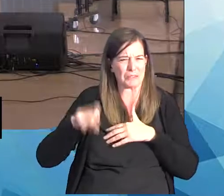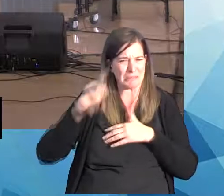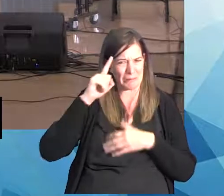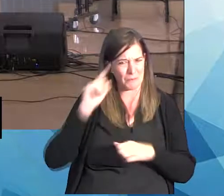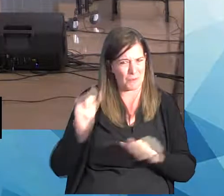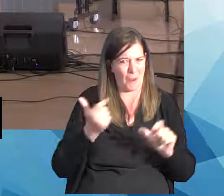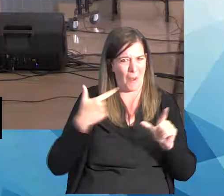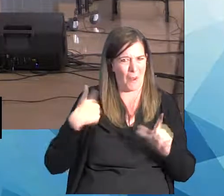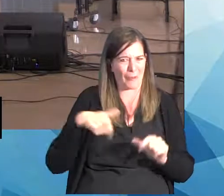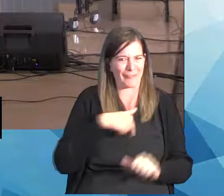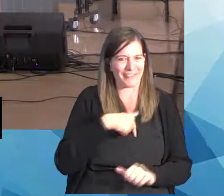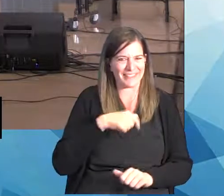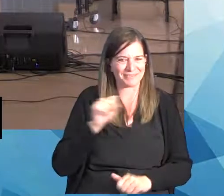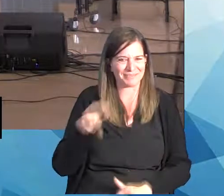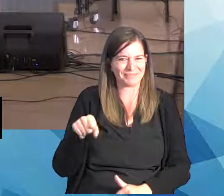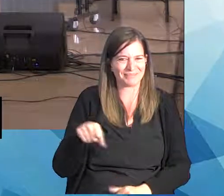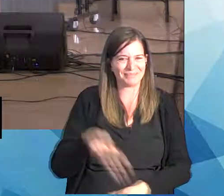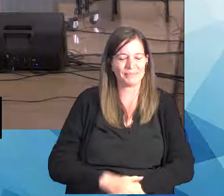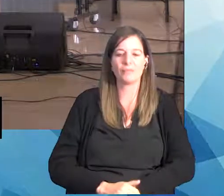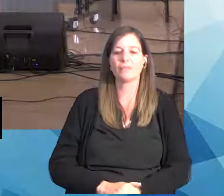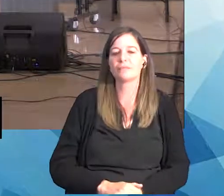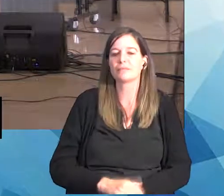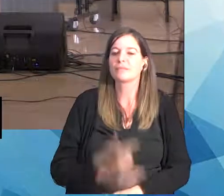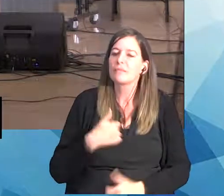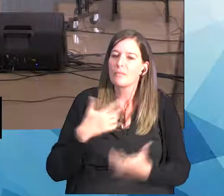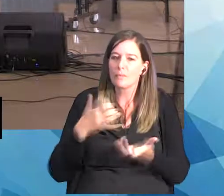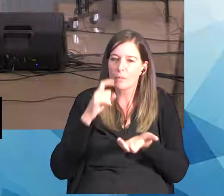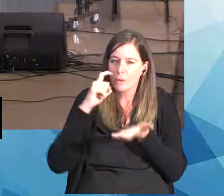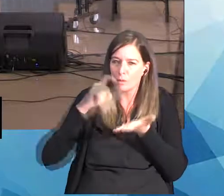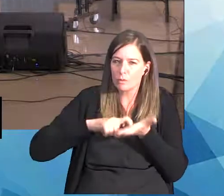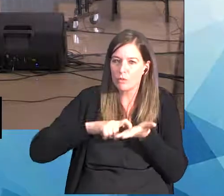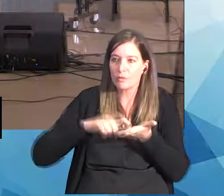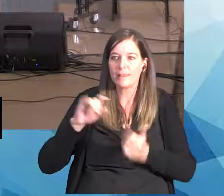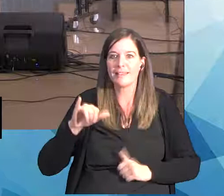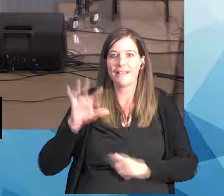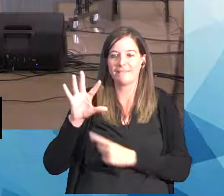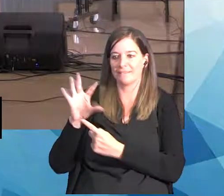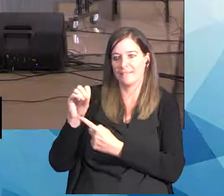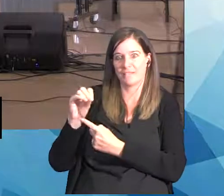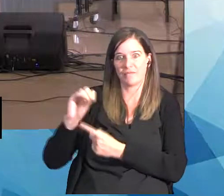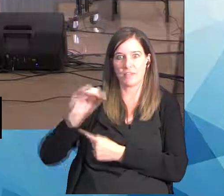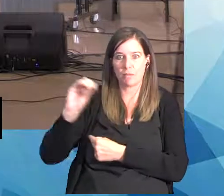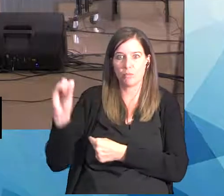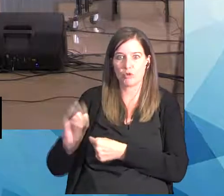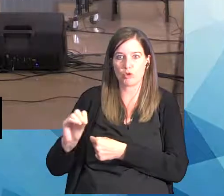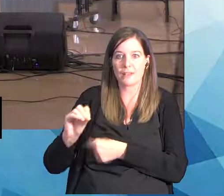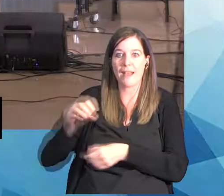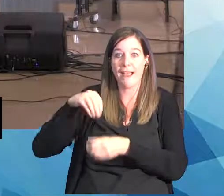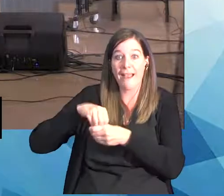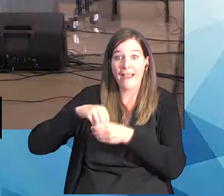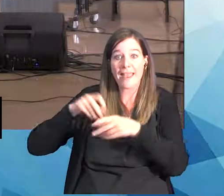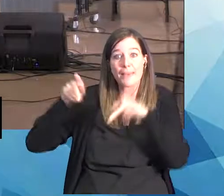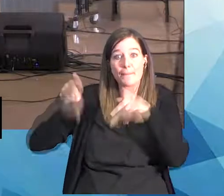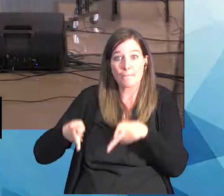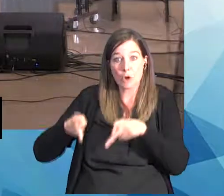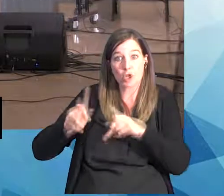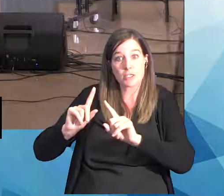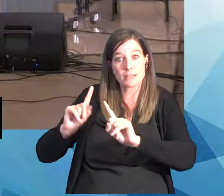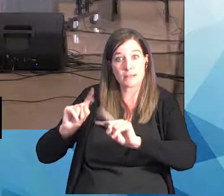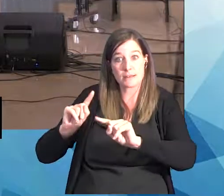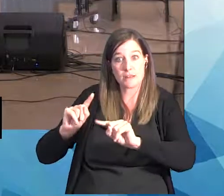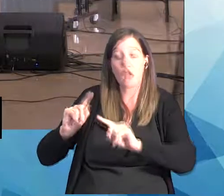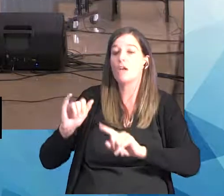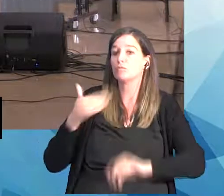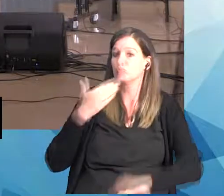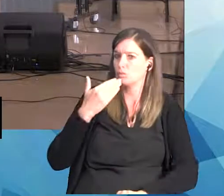I also want to recognize that 50% in-person attendance, I think, is a good idea, with the potential